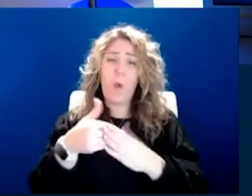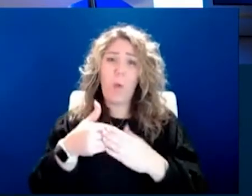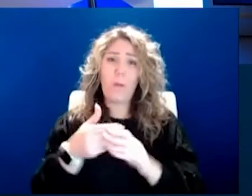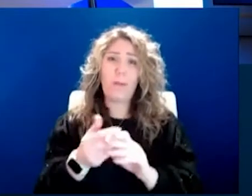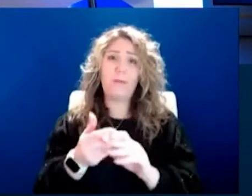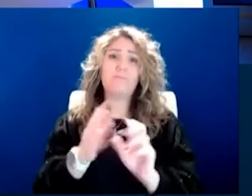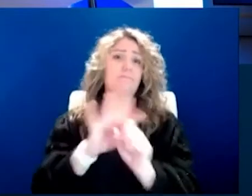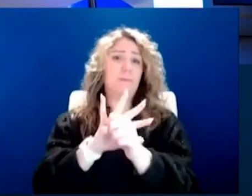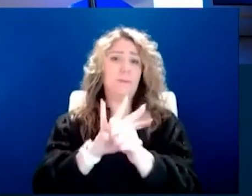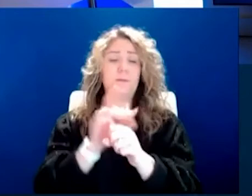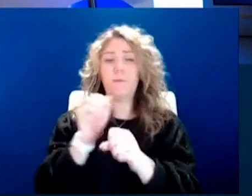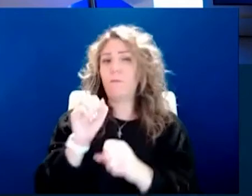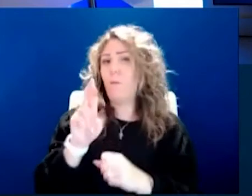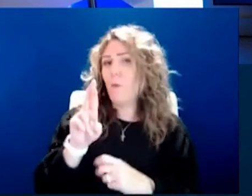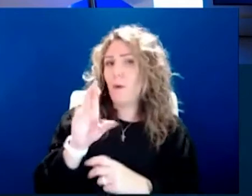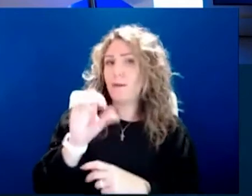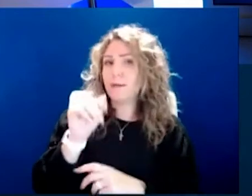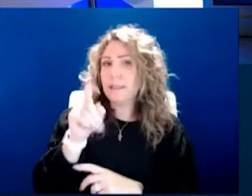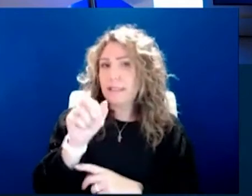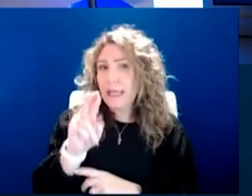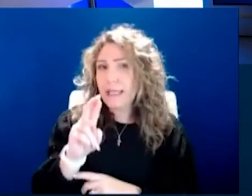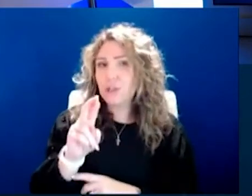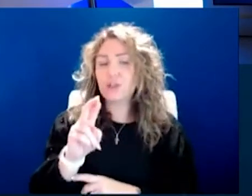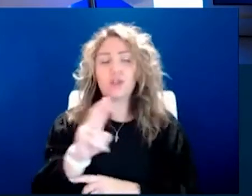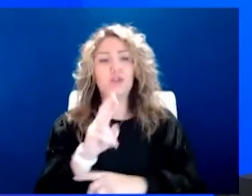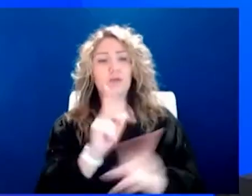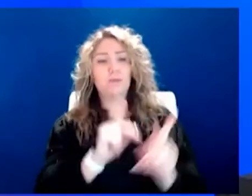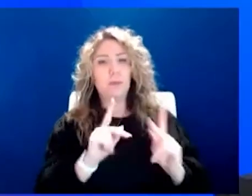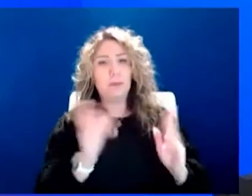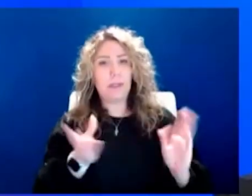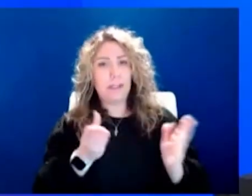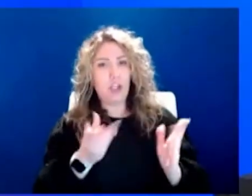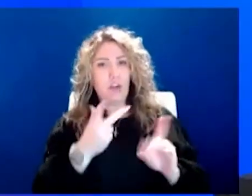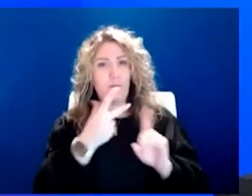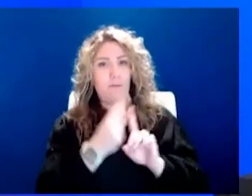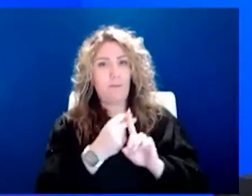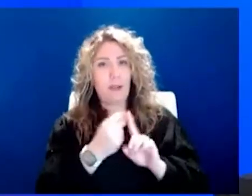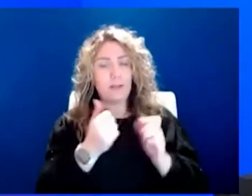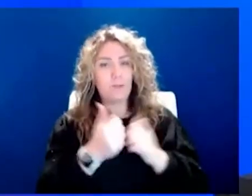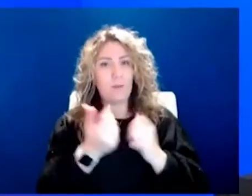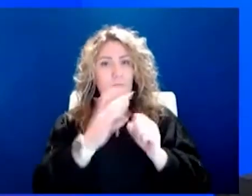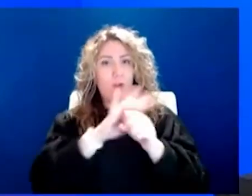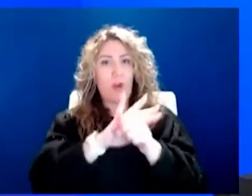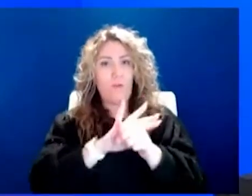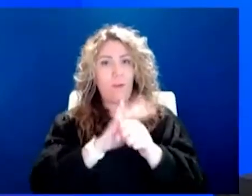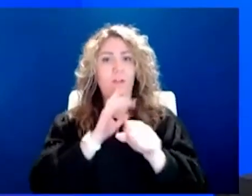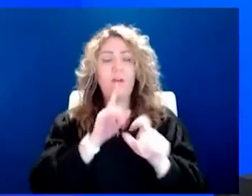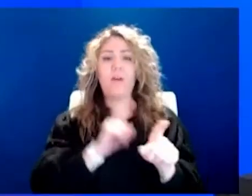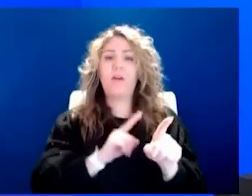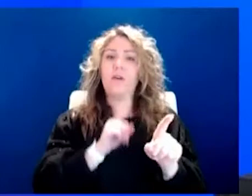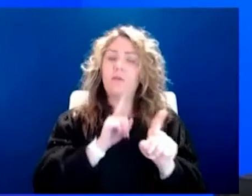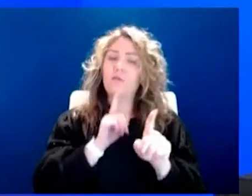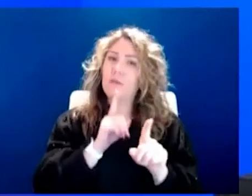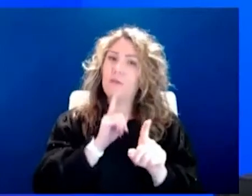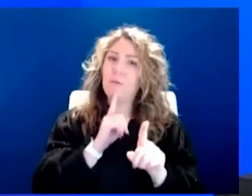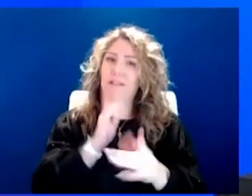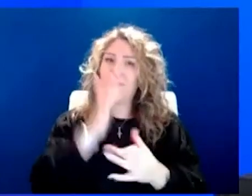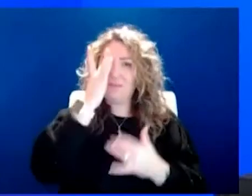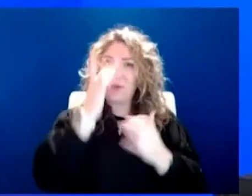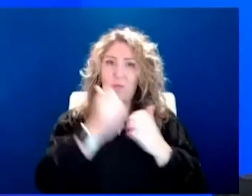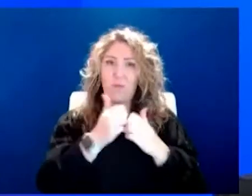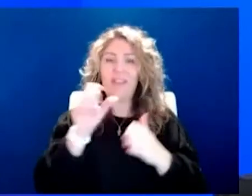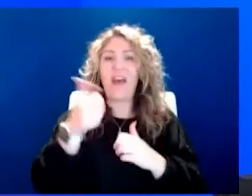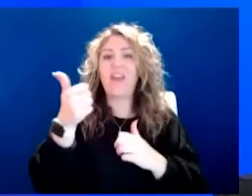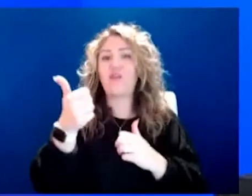cancer, here, chemo, who yeah. are also vaccinated and here with COVID are incredibly ill with underlying conditions like